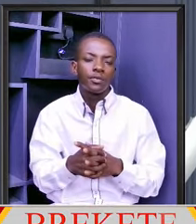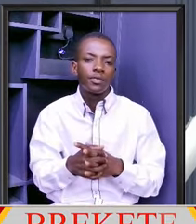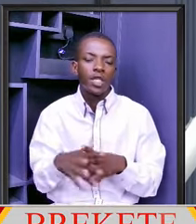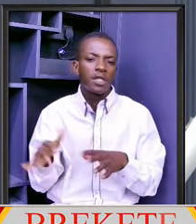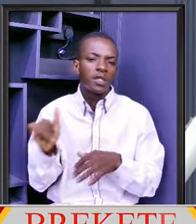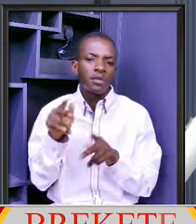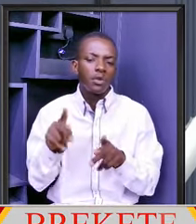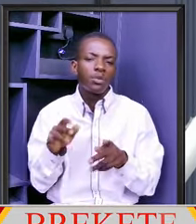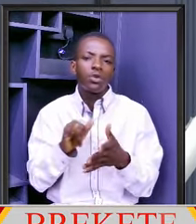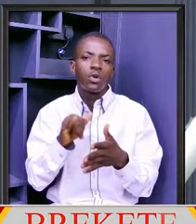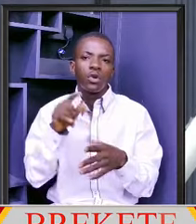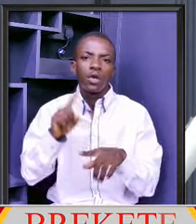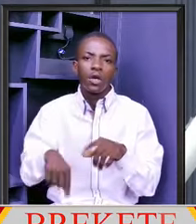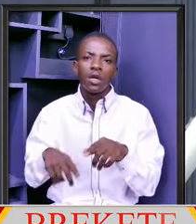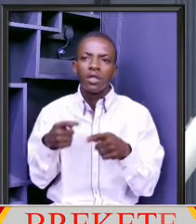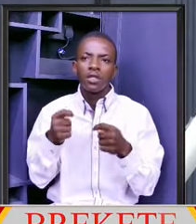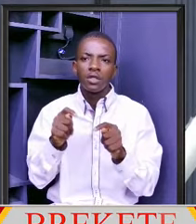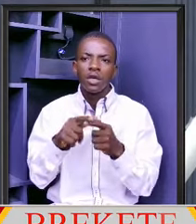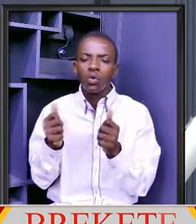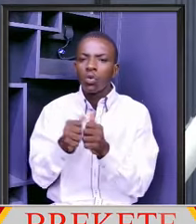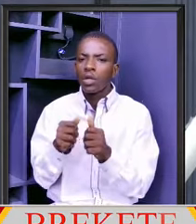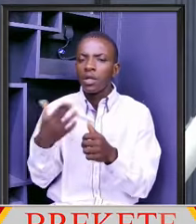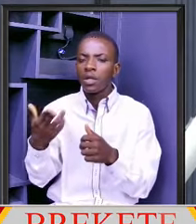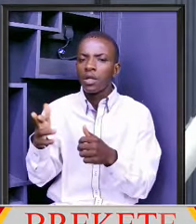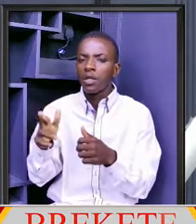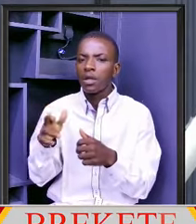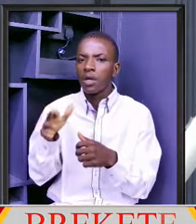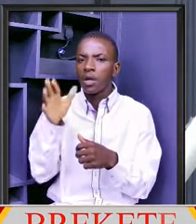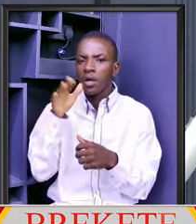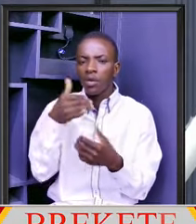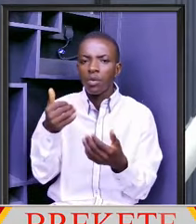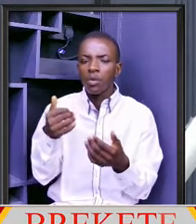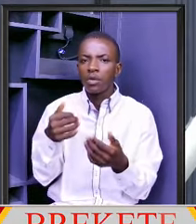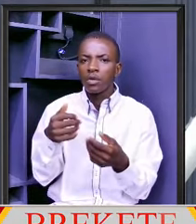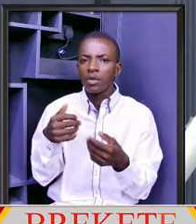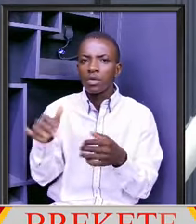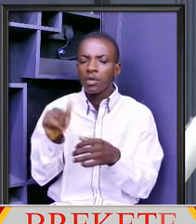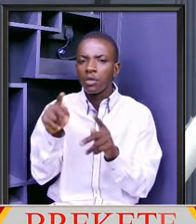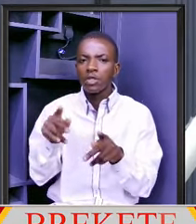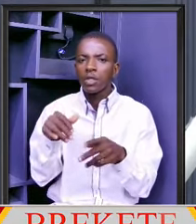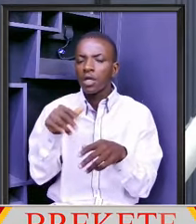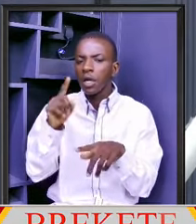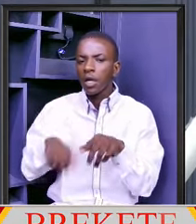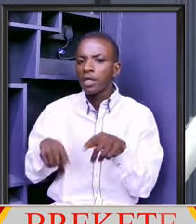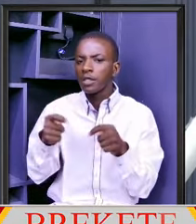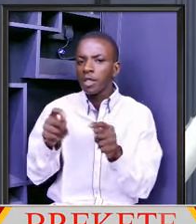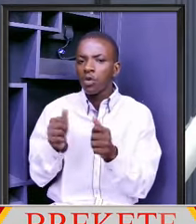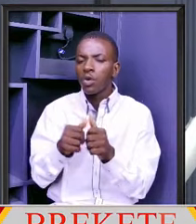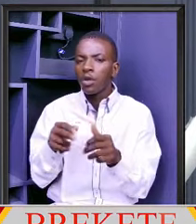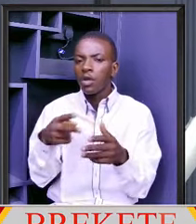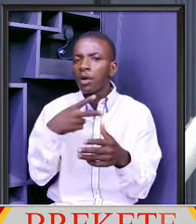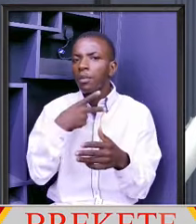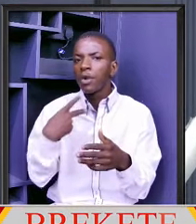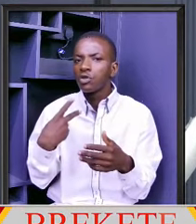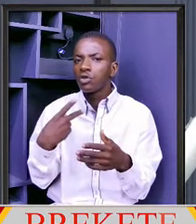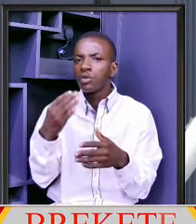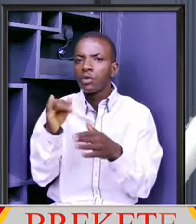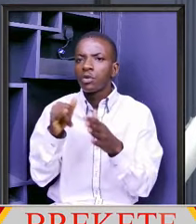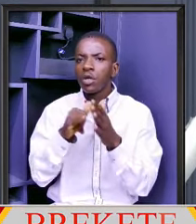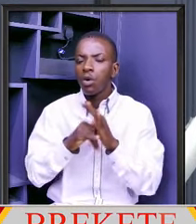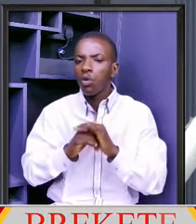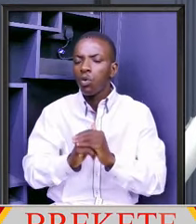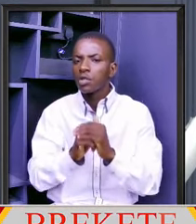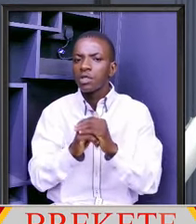The same people cannot try that with their imam. The same person cannot try that with their pastor. People waiting, they worship.